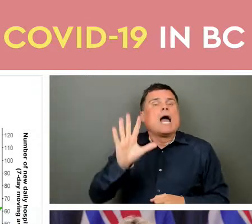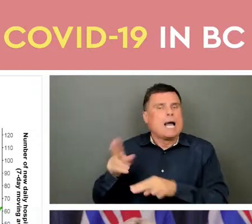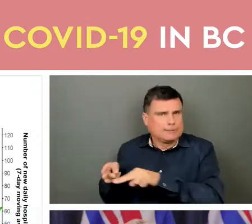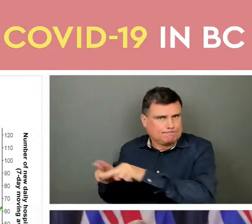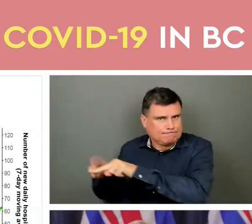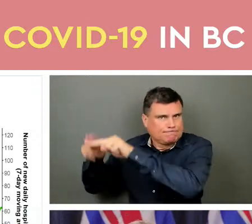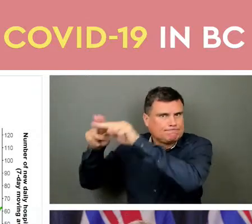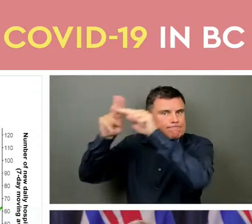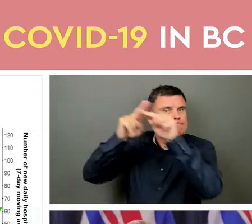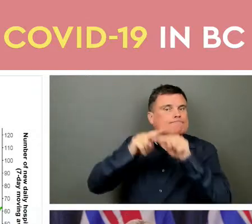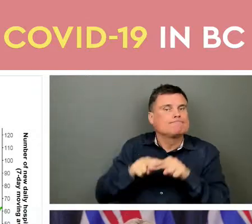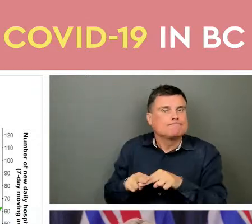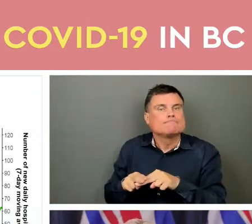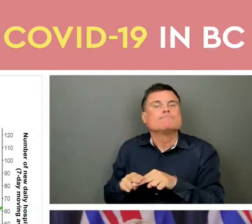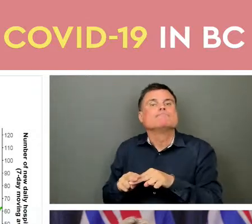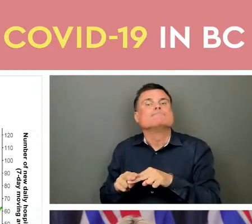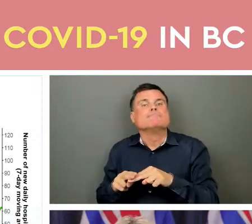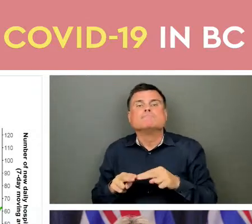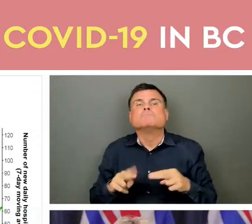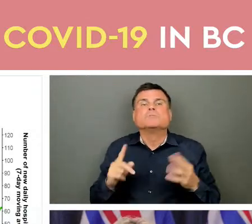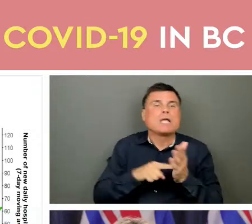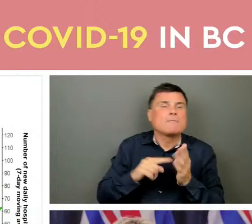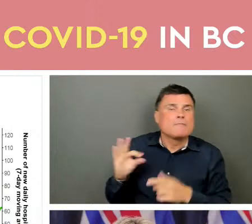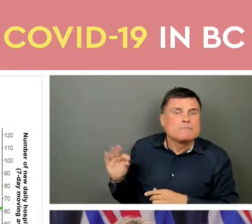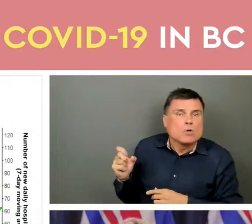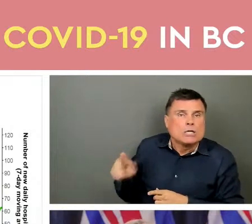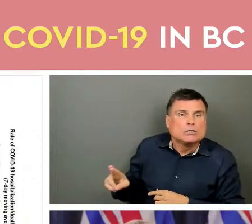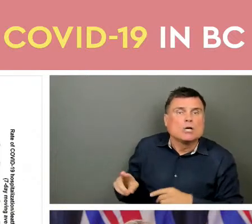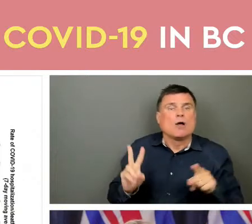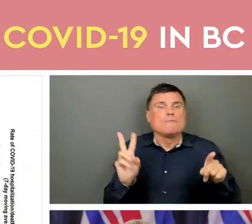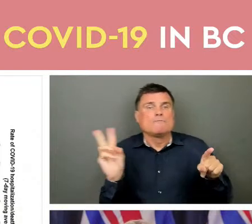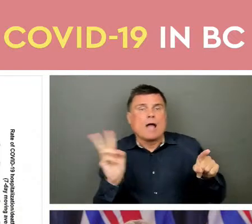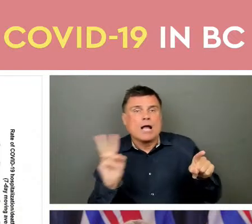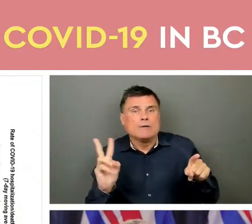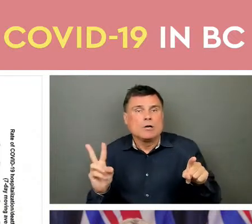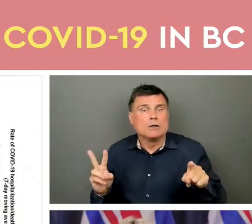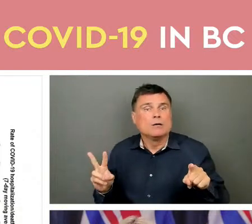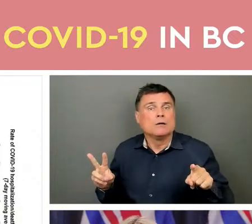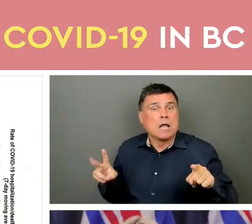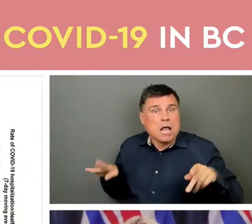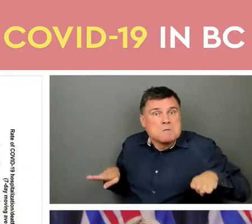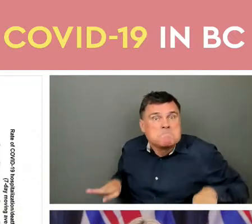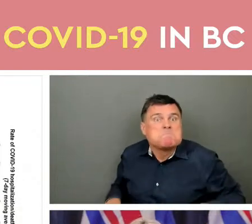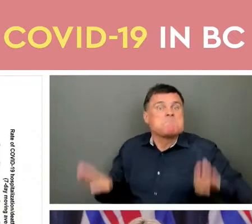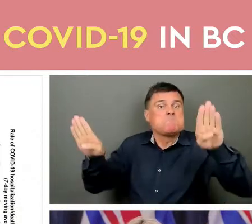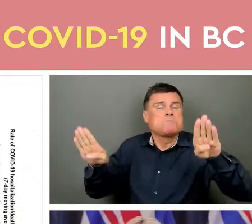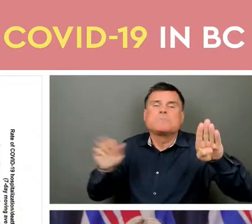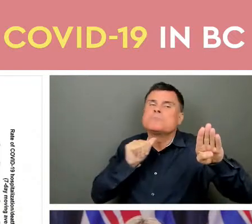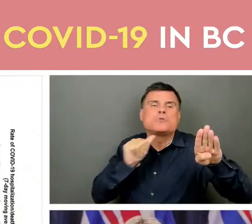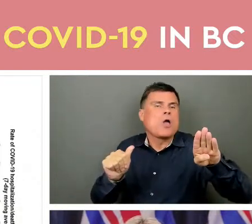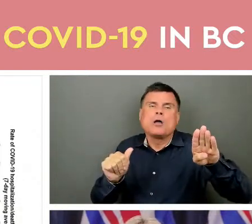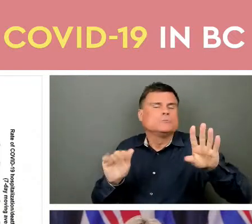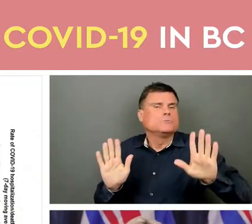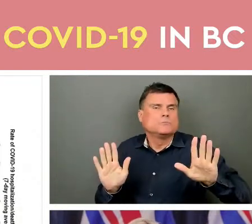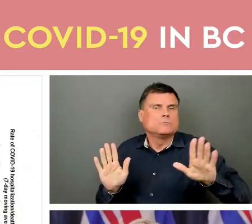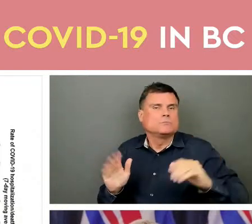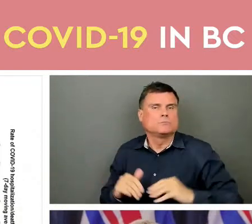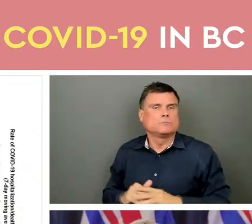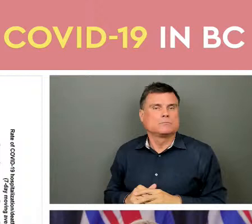Fraser and Vancouver Health Authority, the rate of rise is not the same. We are starting to see as